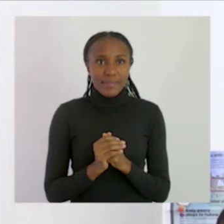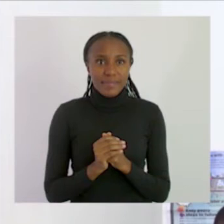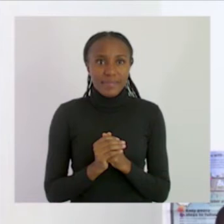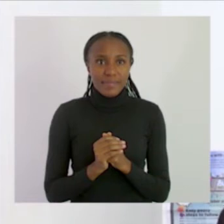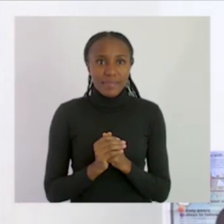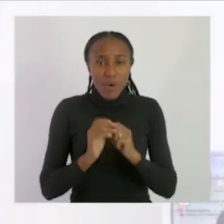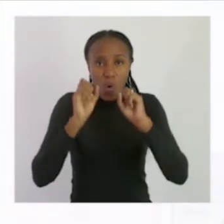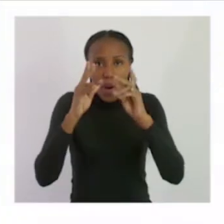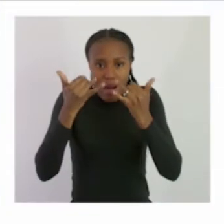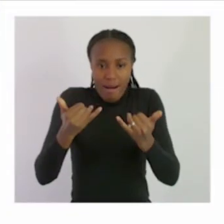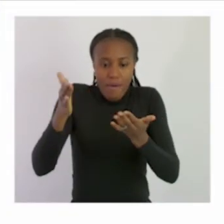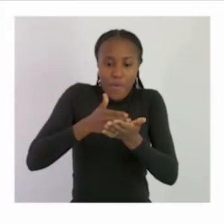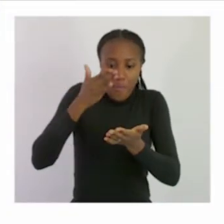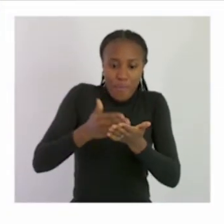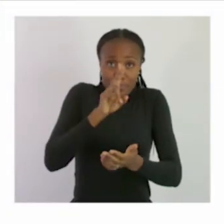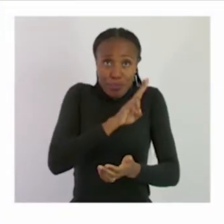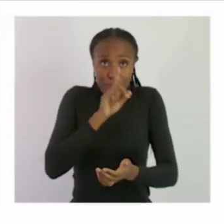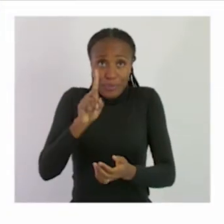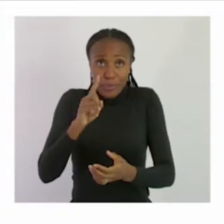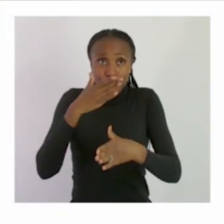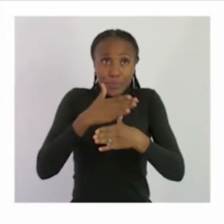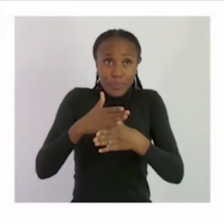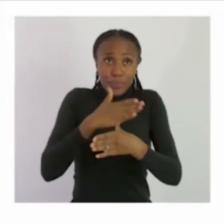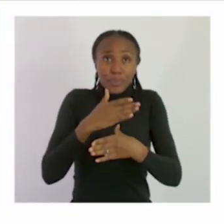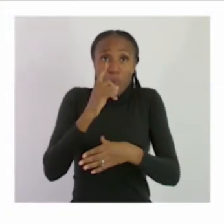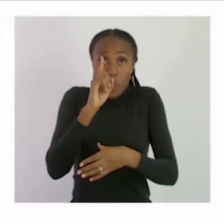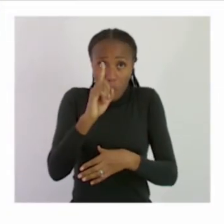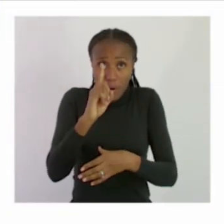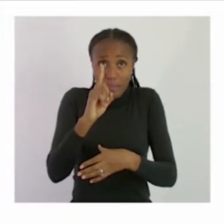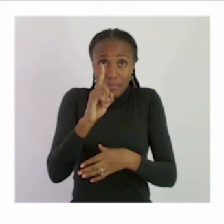Let's go to page 21, activity 1 for the day.